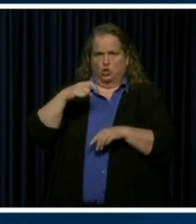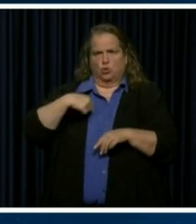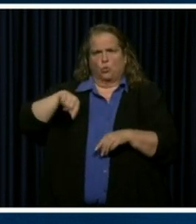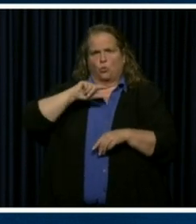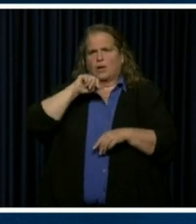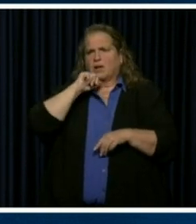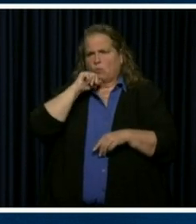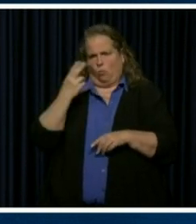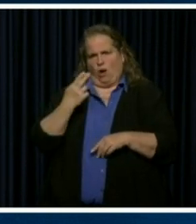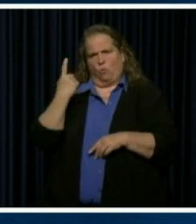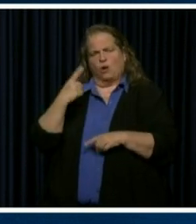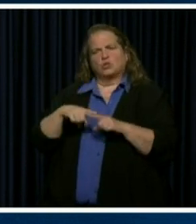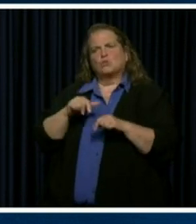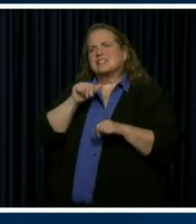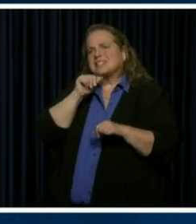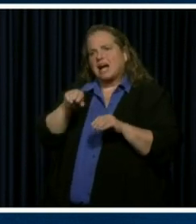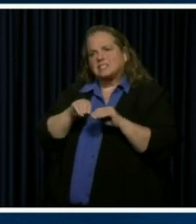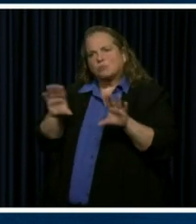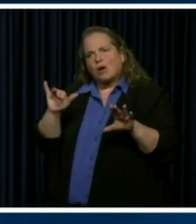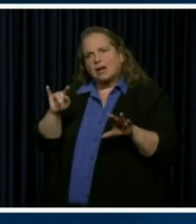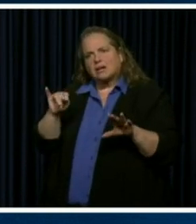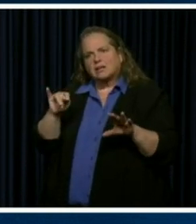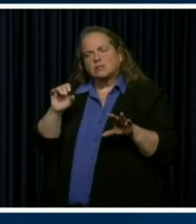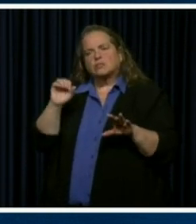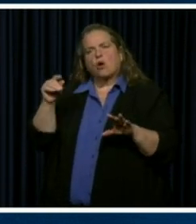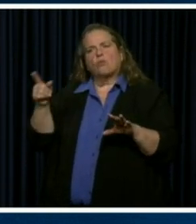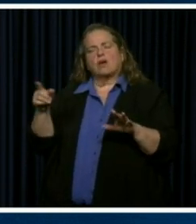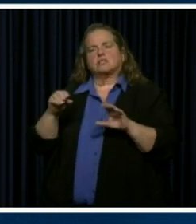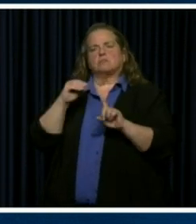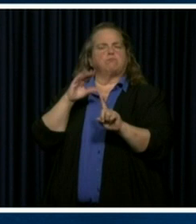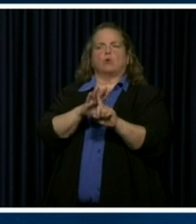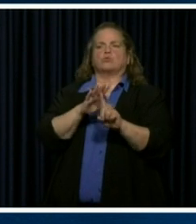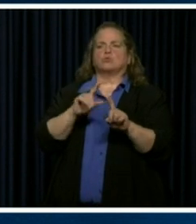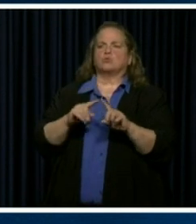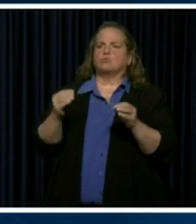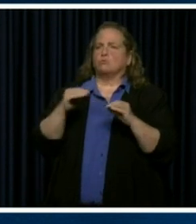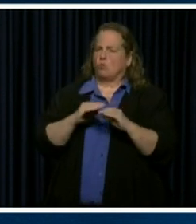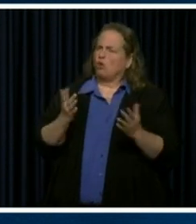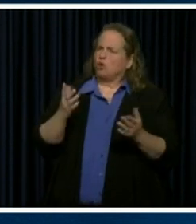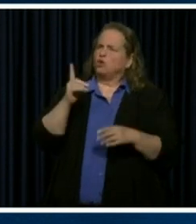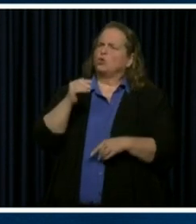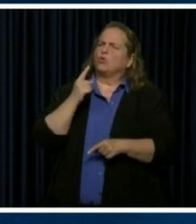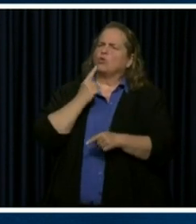it so that they're exposed to more? Now, let's just do the right thing. It's that simple.